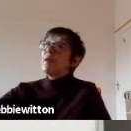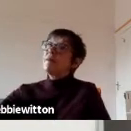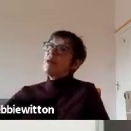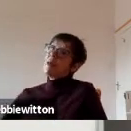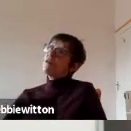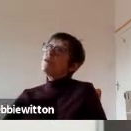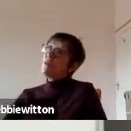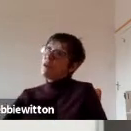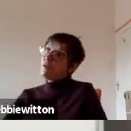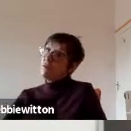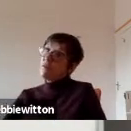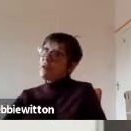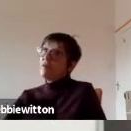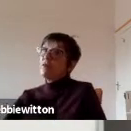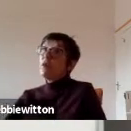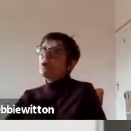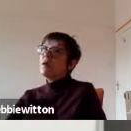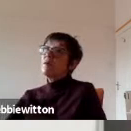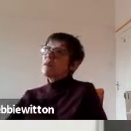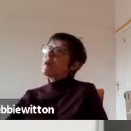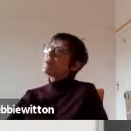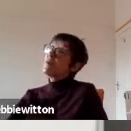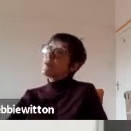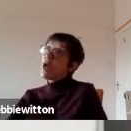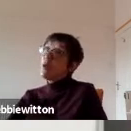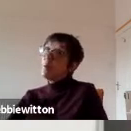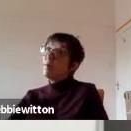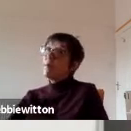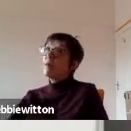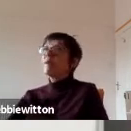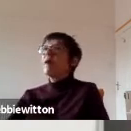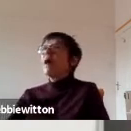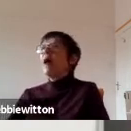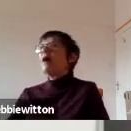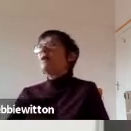So yes, now they have two salaried workers. They're made up of the co-op